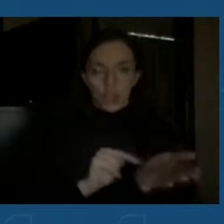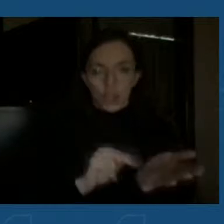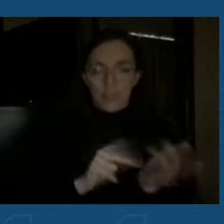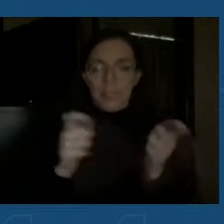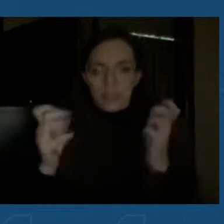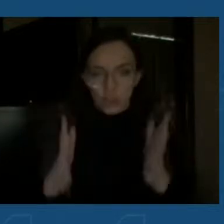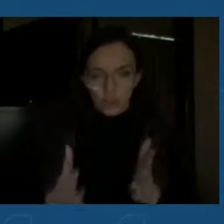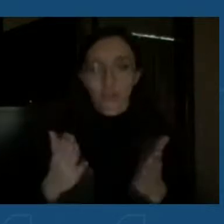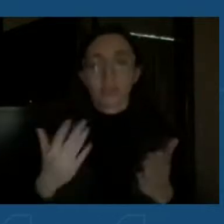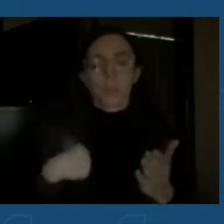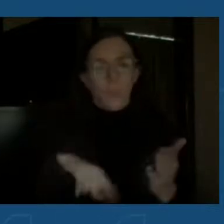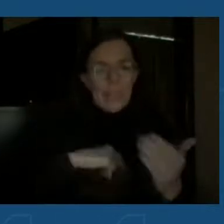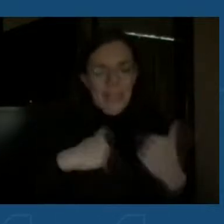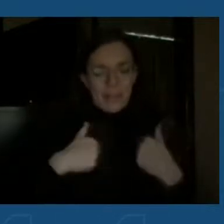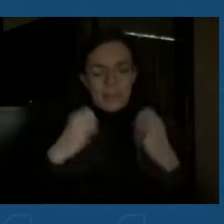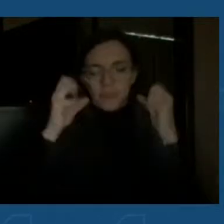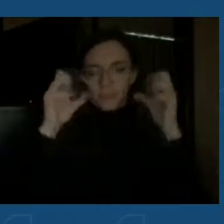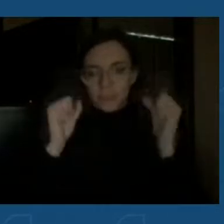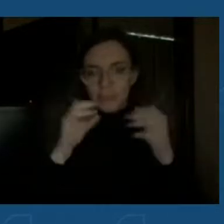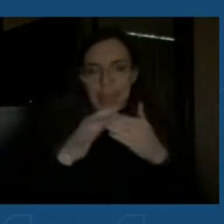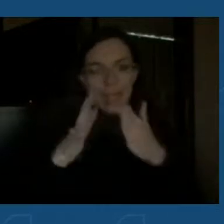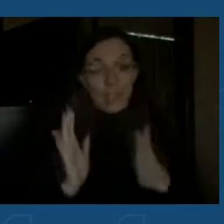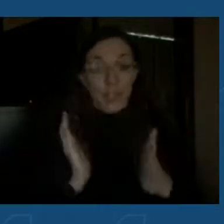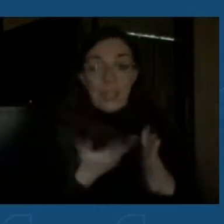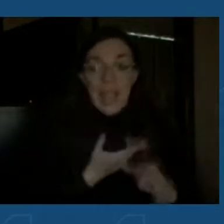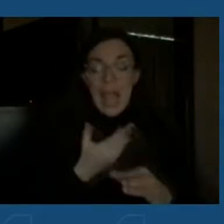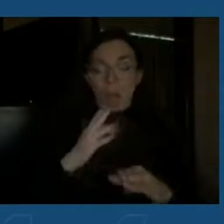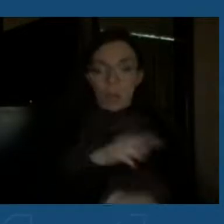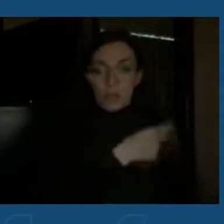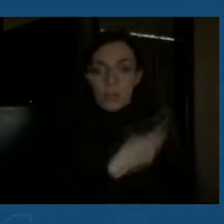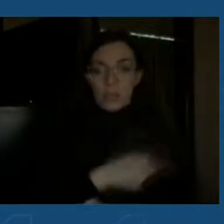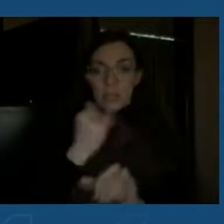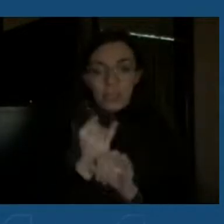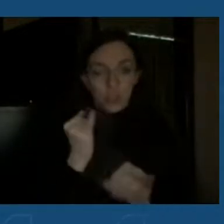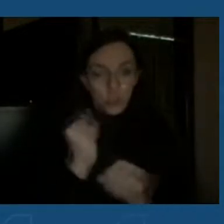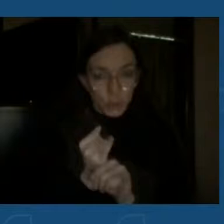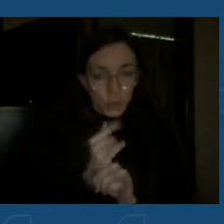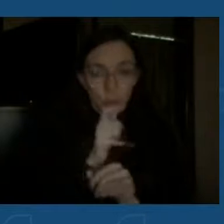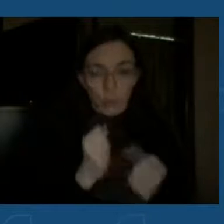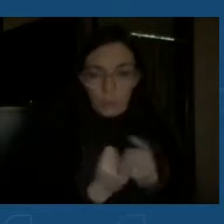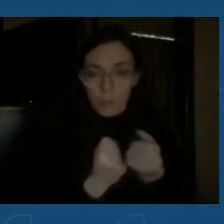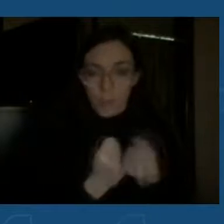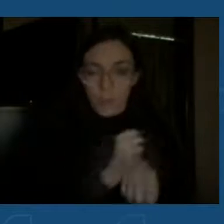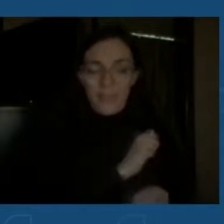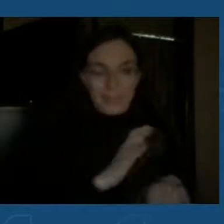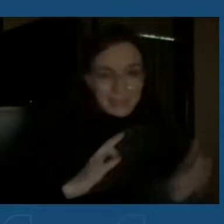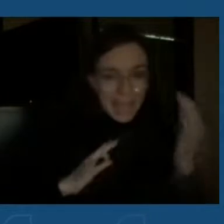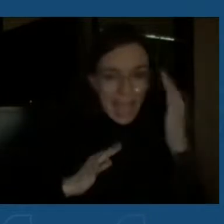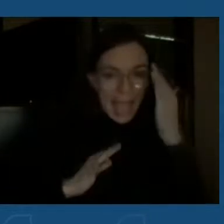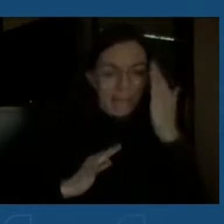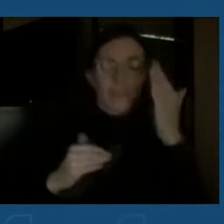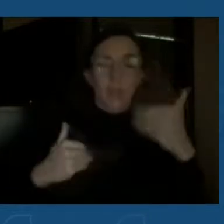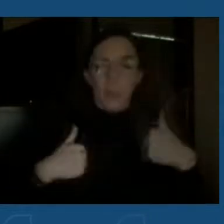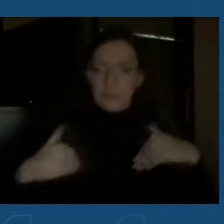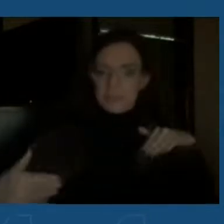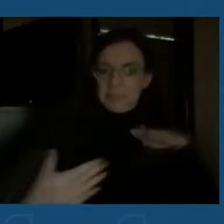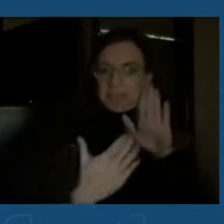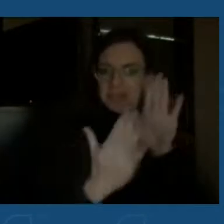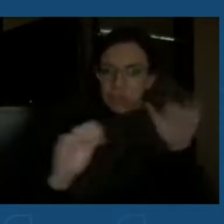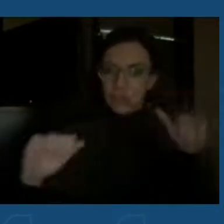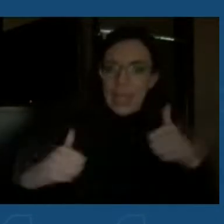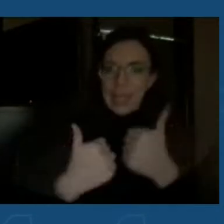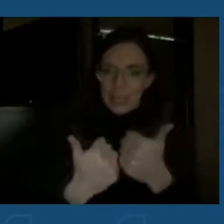tremendous leaders in our institution that have supported the staff, and we never went without. We have faced challenges regarding our staffing. That